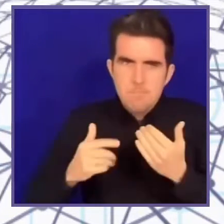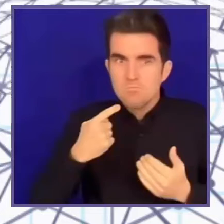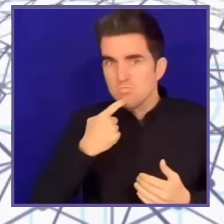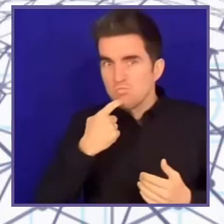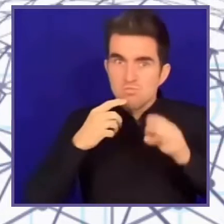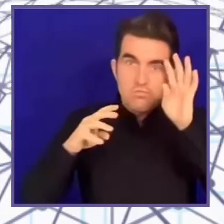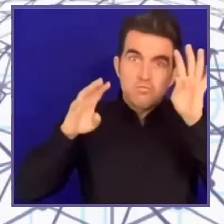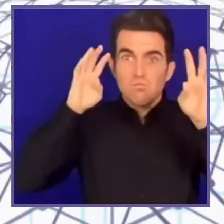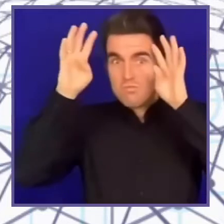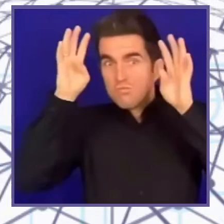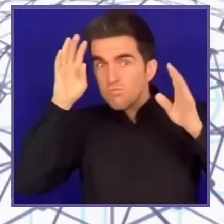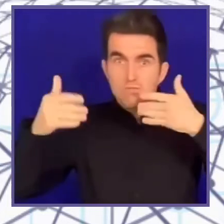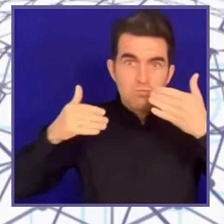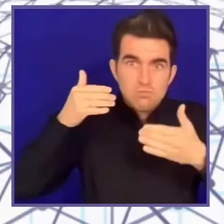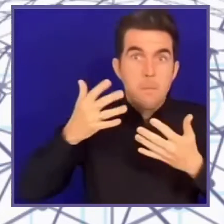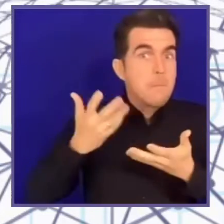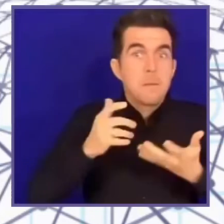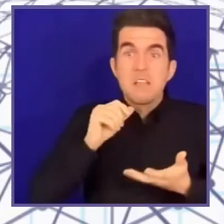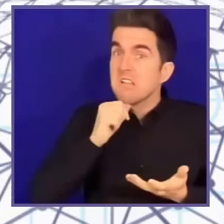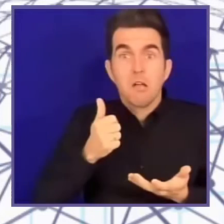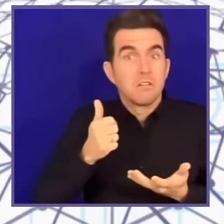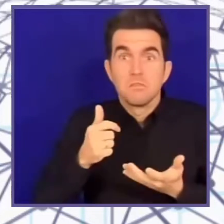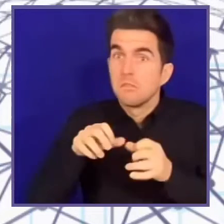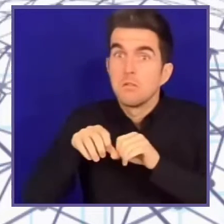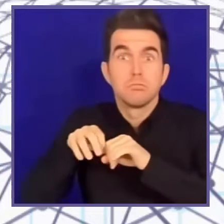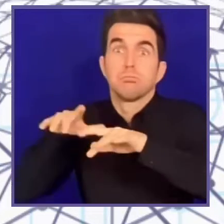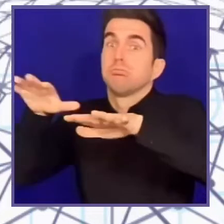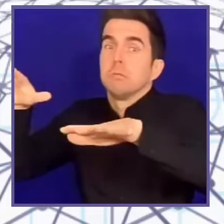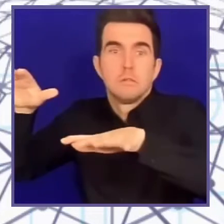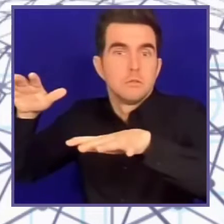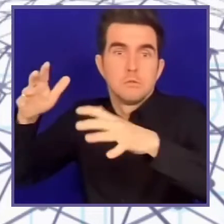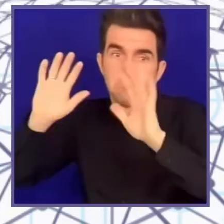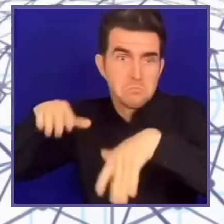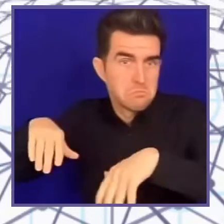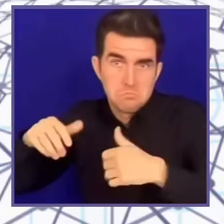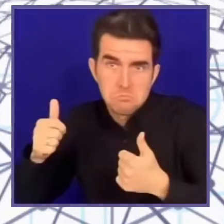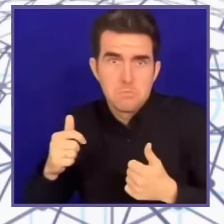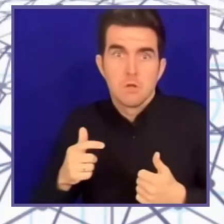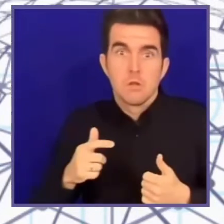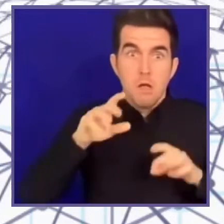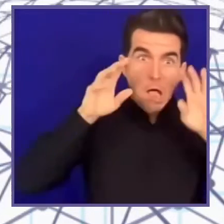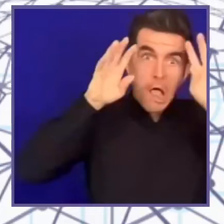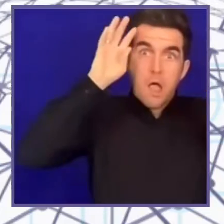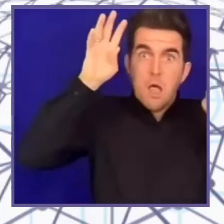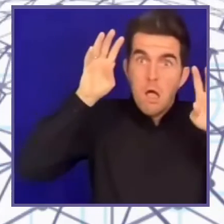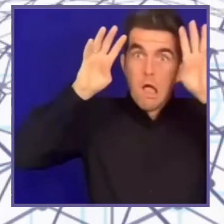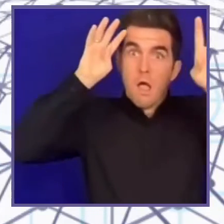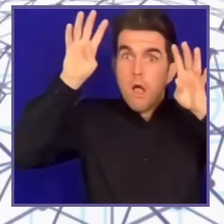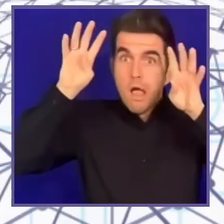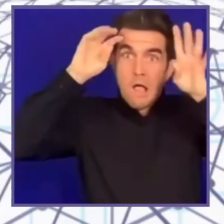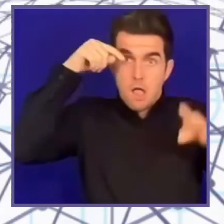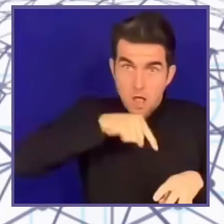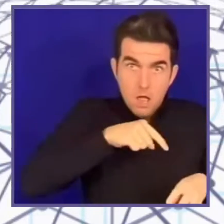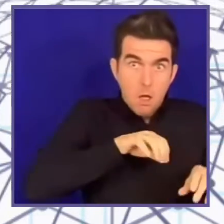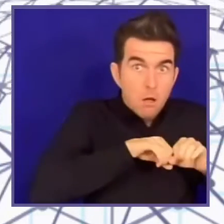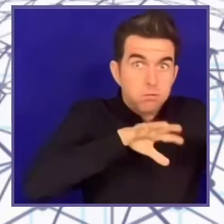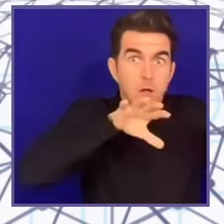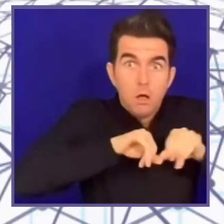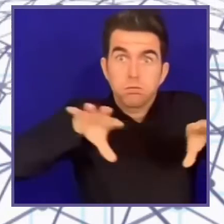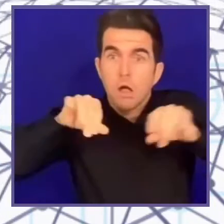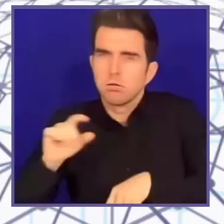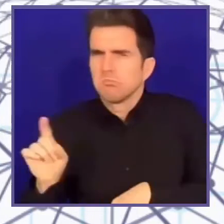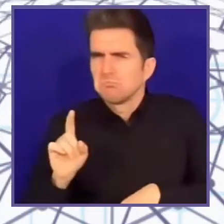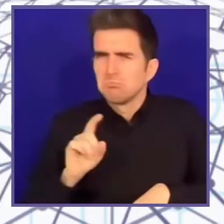innovation in the AT space, it's a difficult market. Not every innovation is going to be scalable, but if it even helps